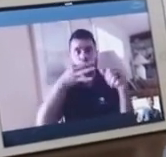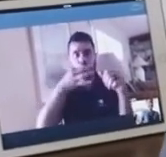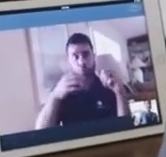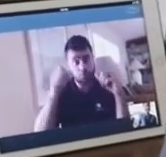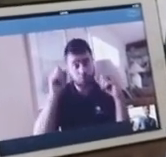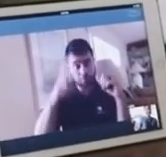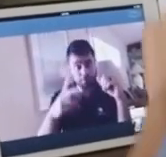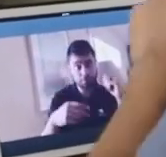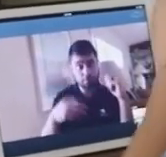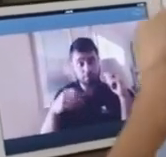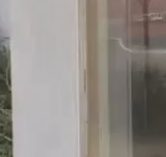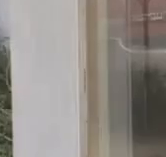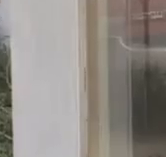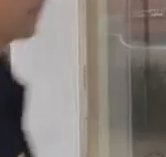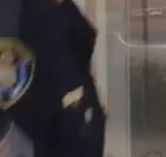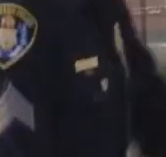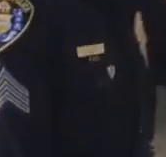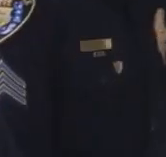Thanks for